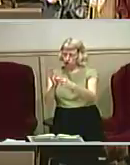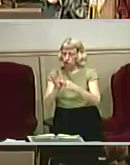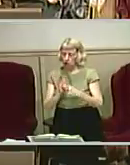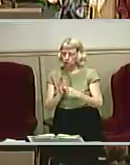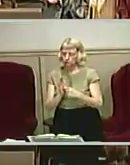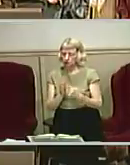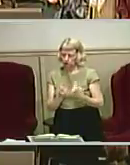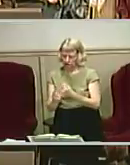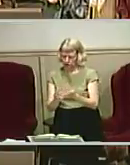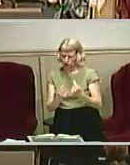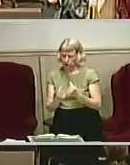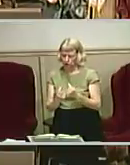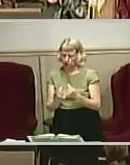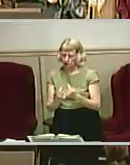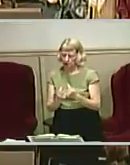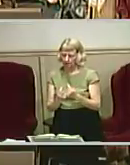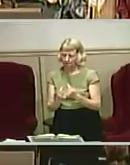do.